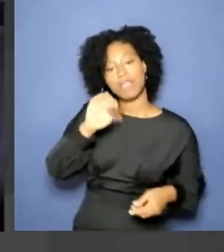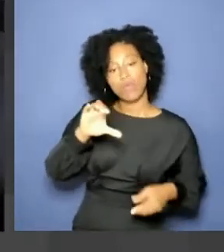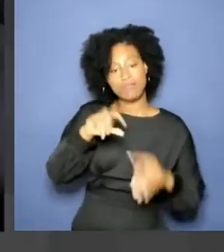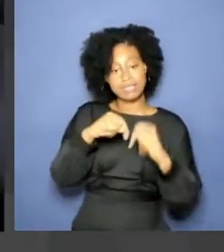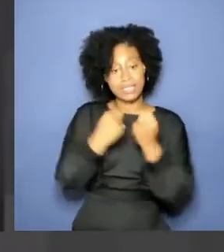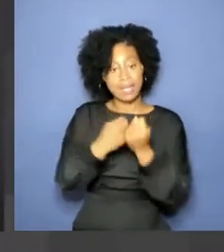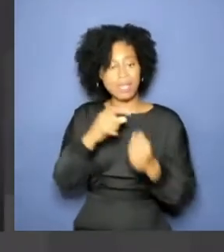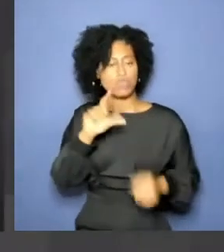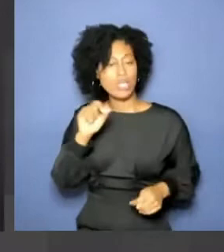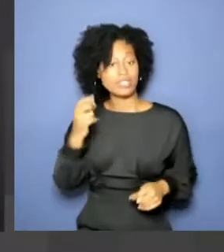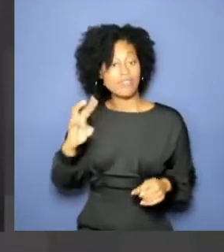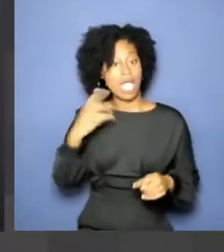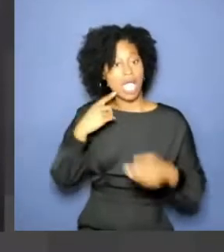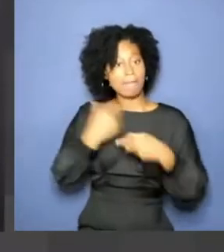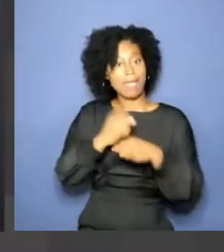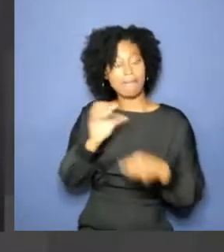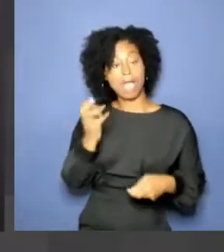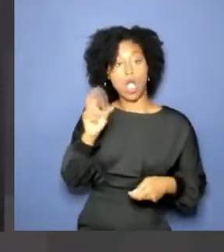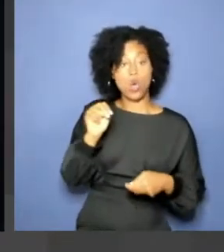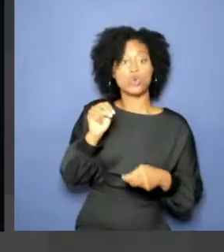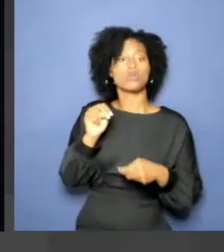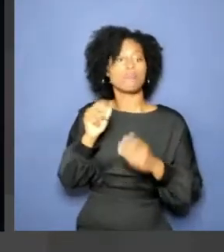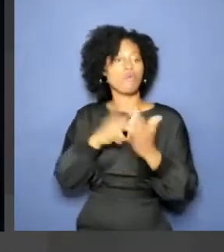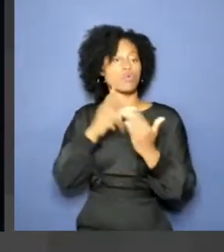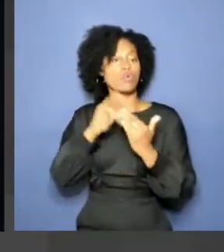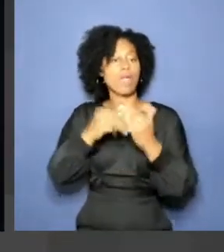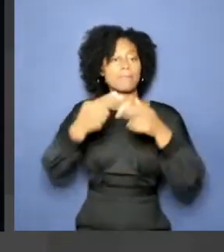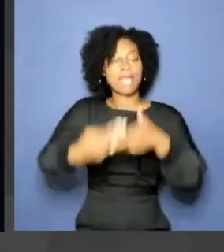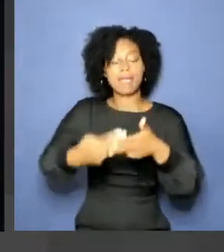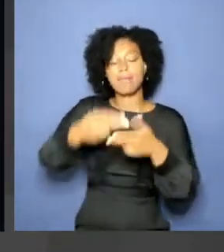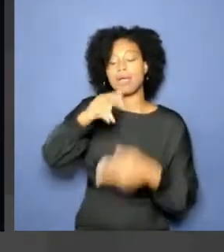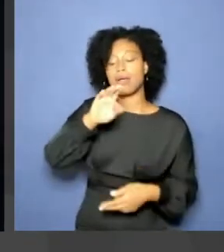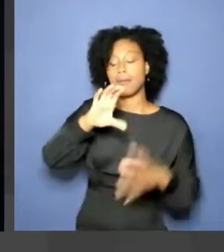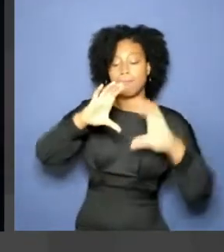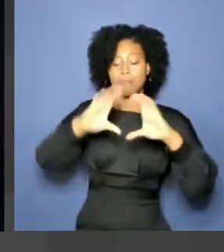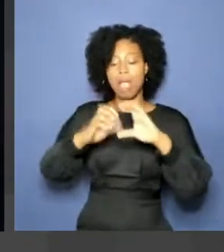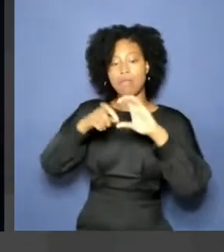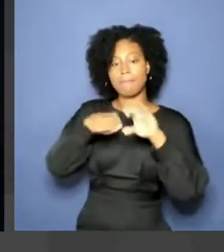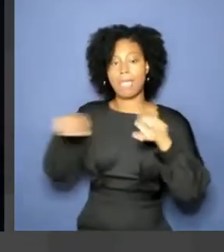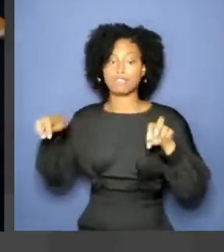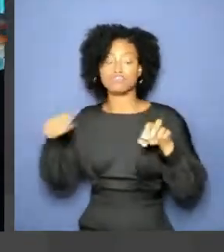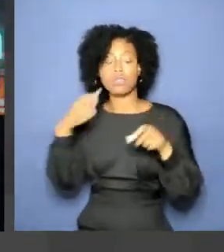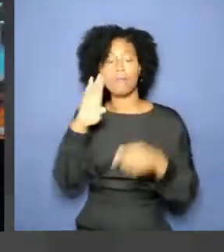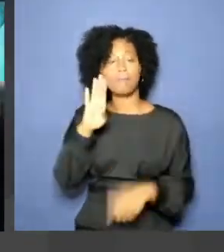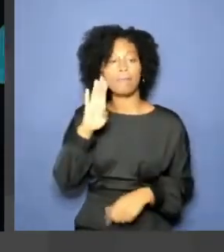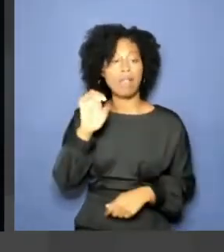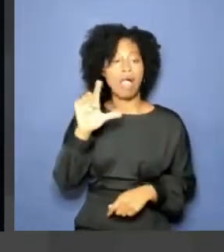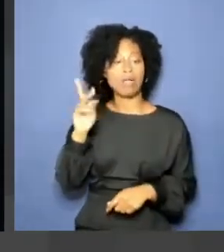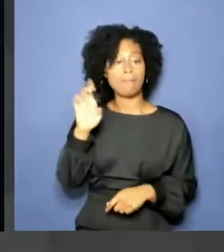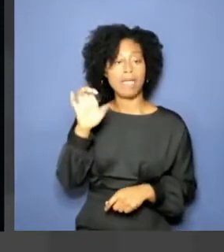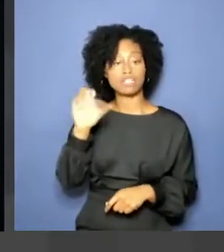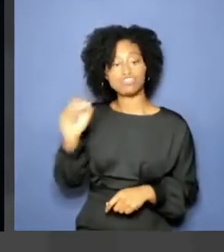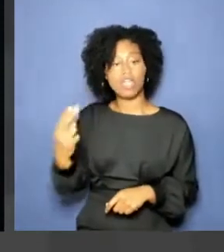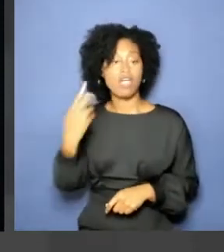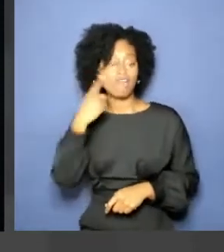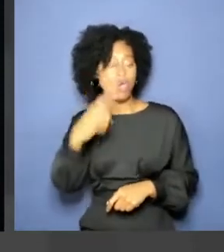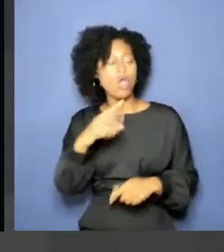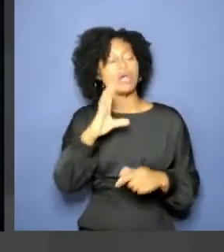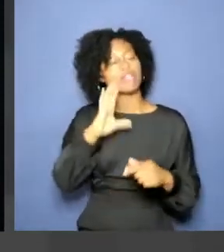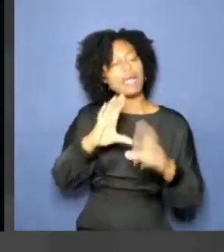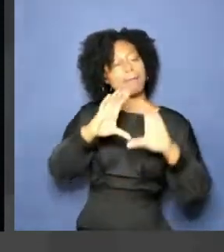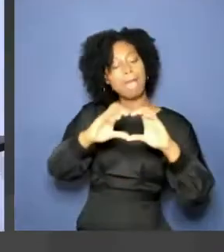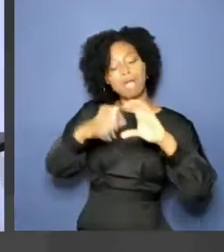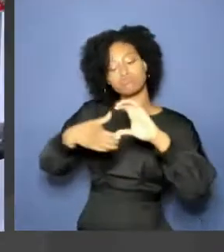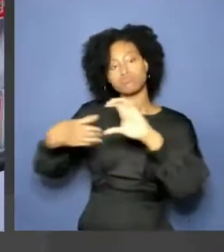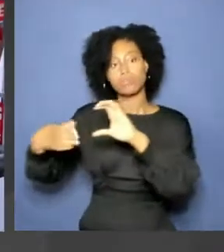modeling program called Blockbench. The program is all about creating boxy pixely models, which makes it perfect for the Minecraft art